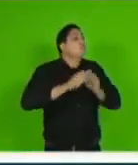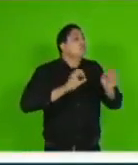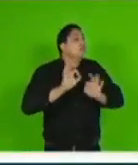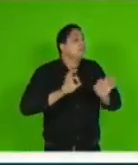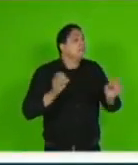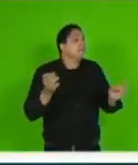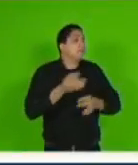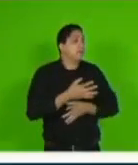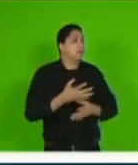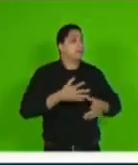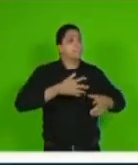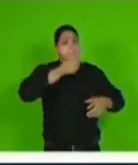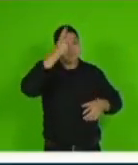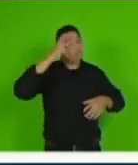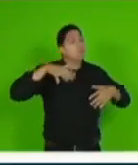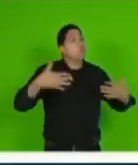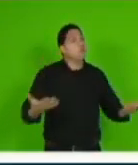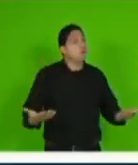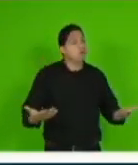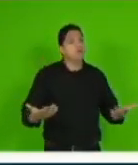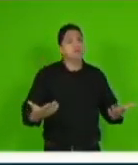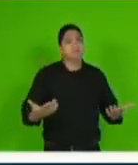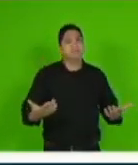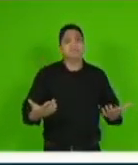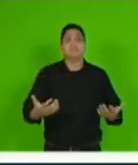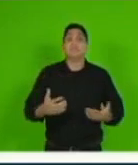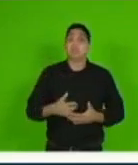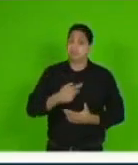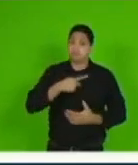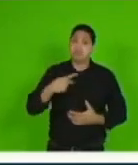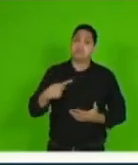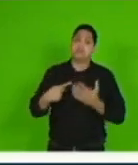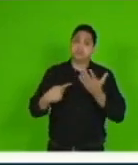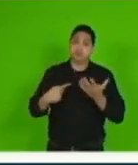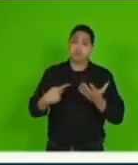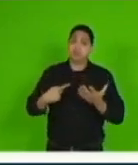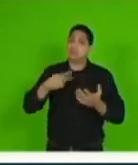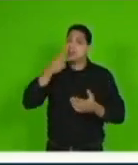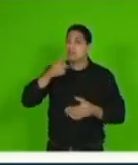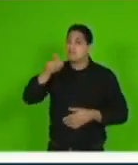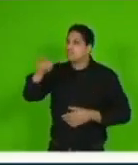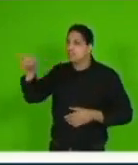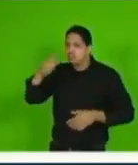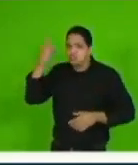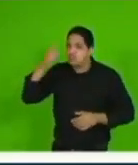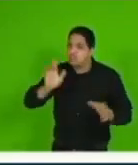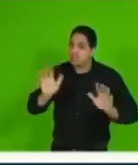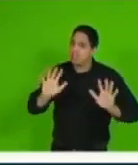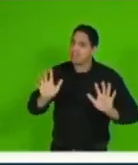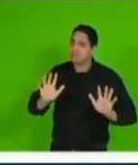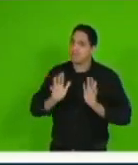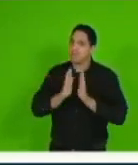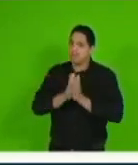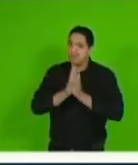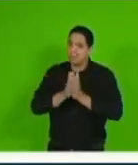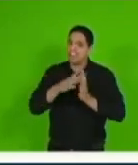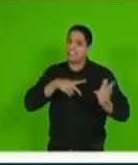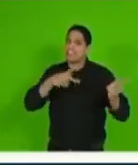this night your soul will be required of you, then whose will those things be which you have provided?"